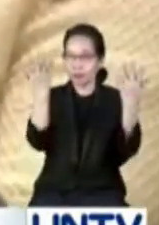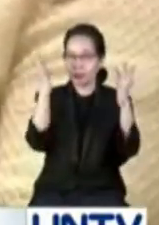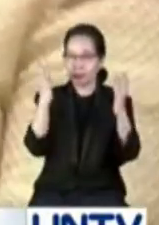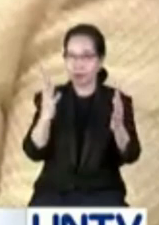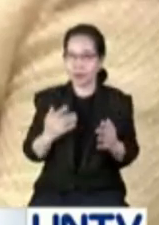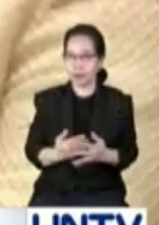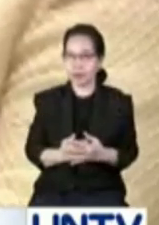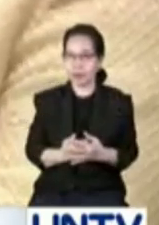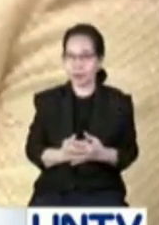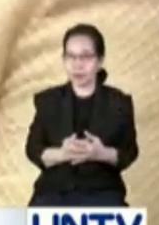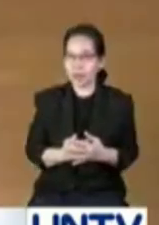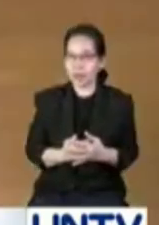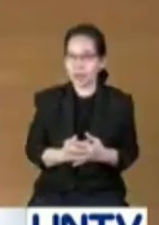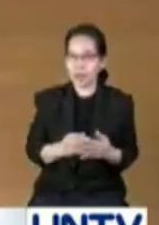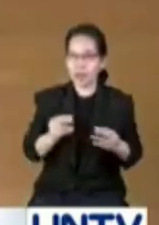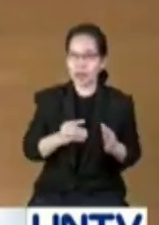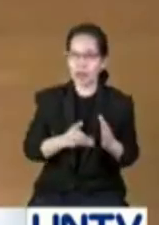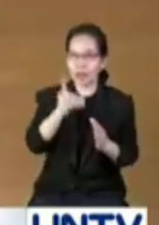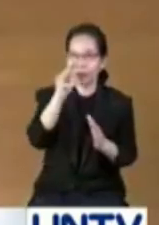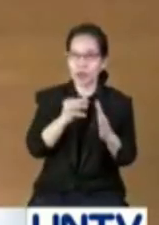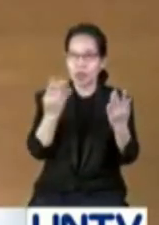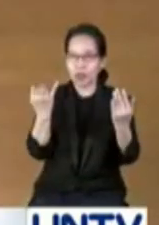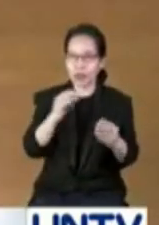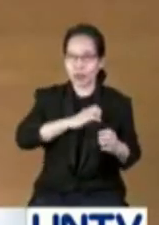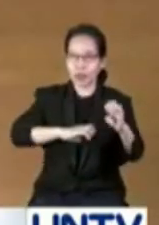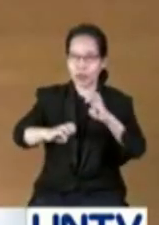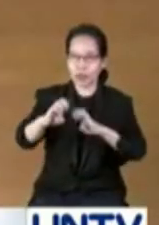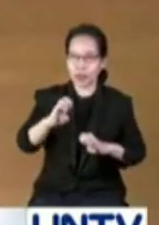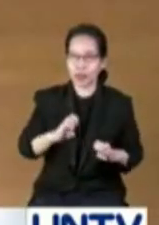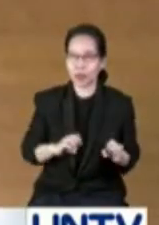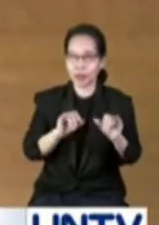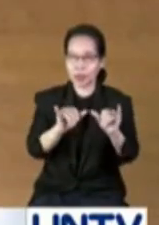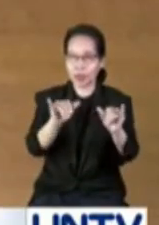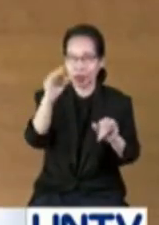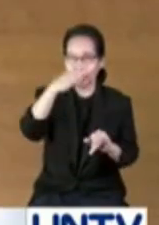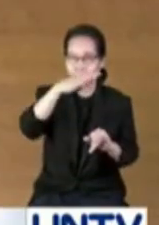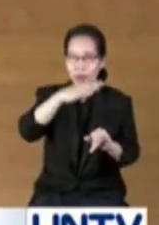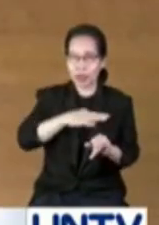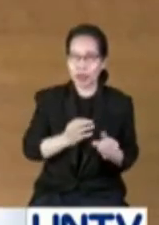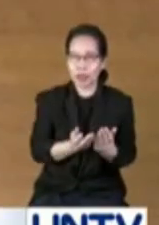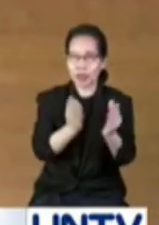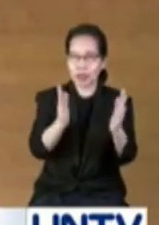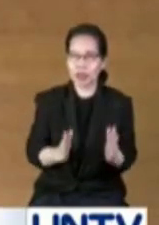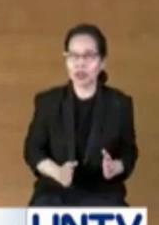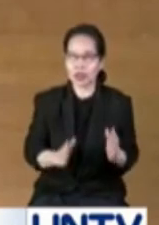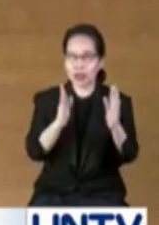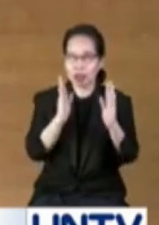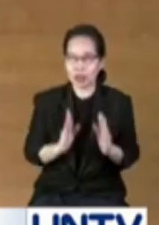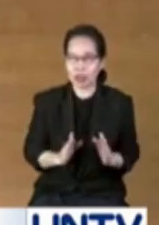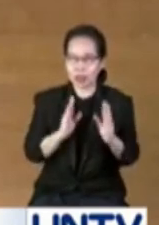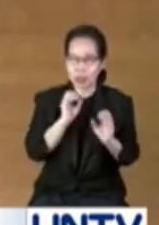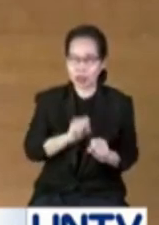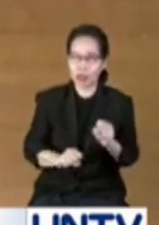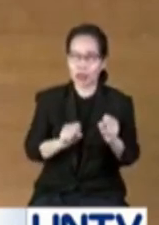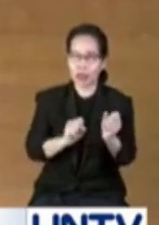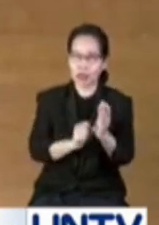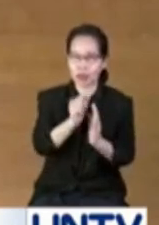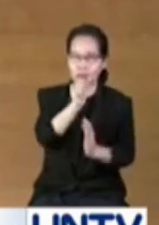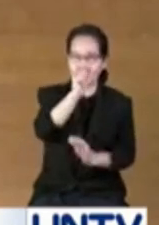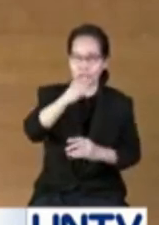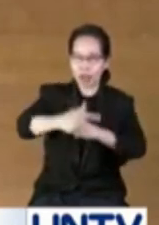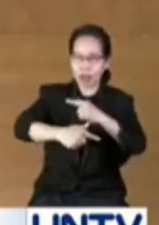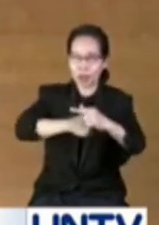This development now effectively maintains the Filipino seafarers' distinct competitive advantage in the global shipping labor